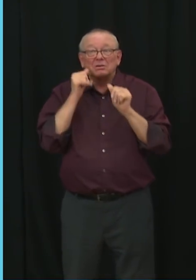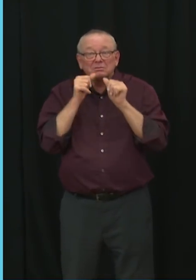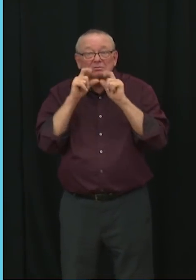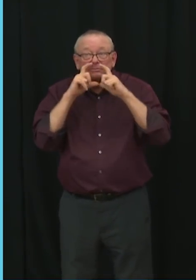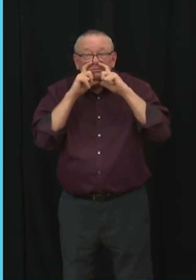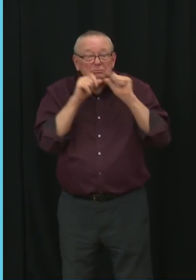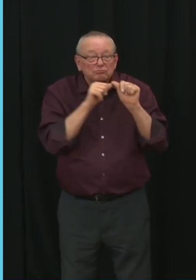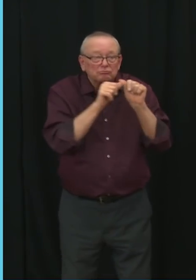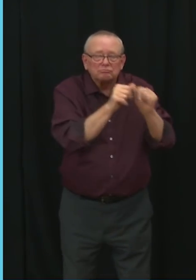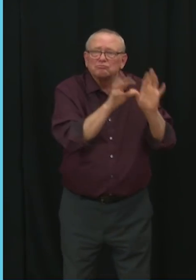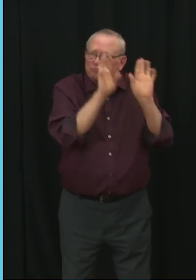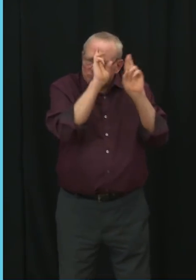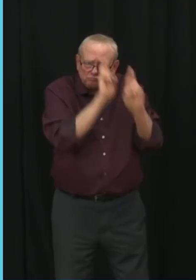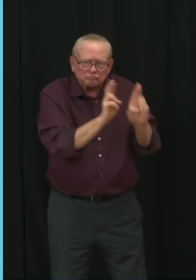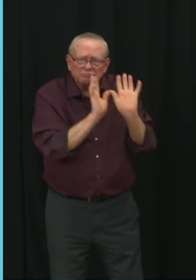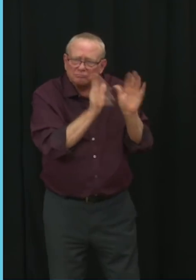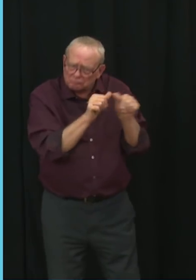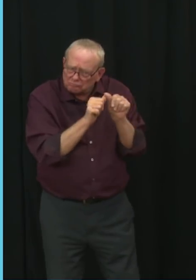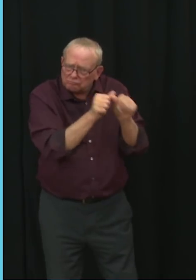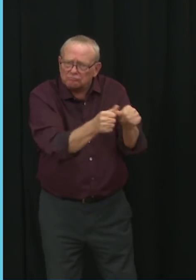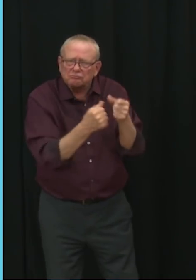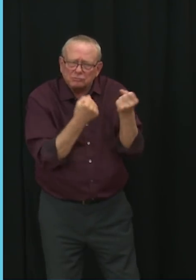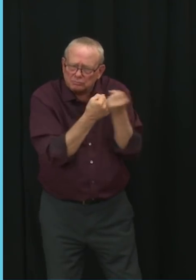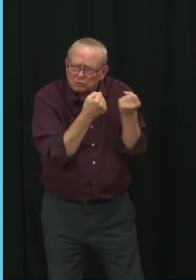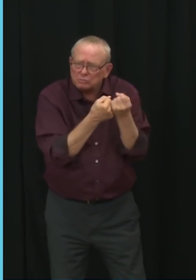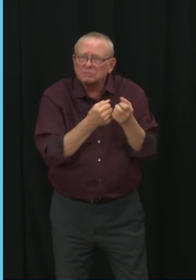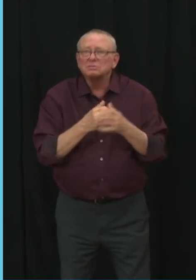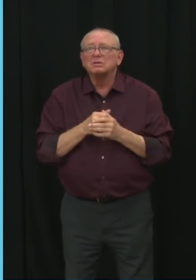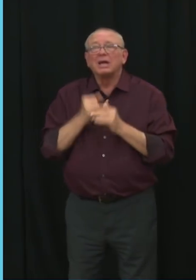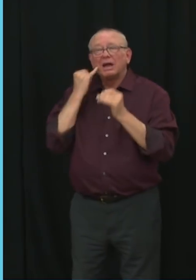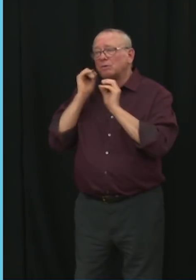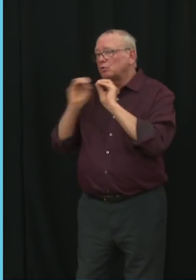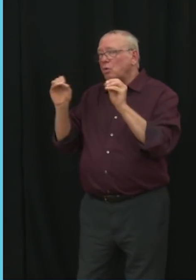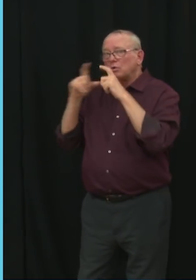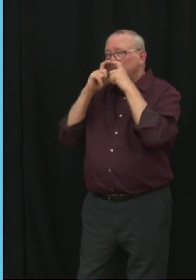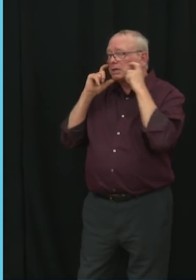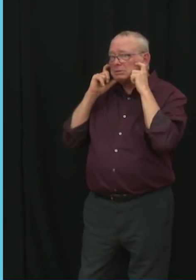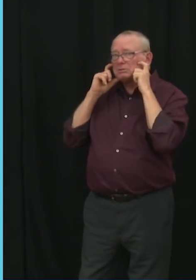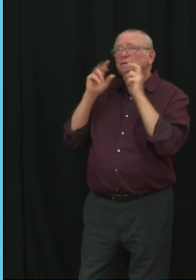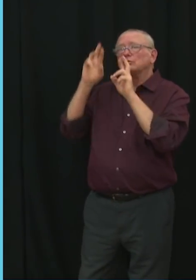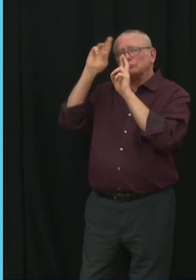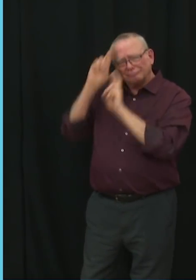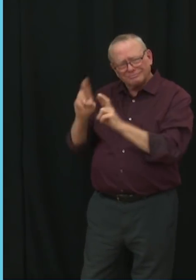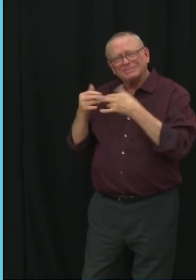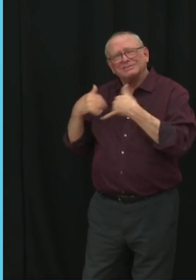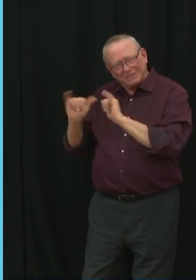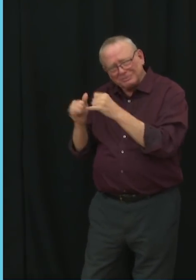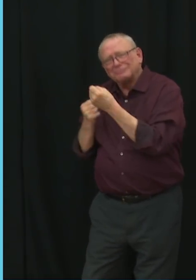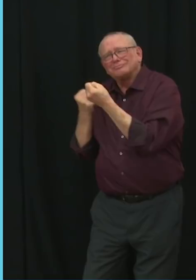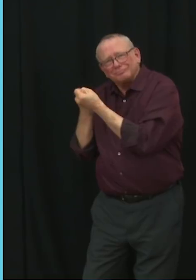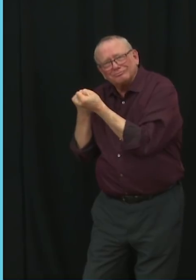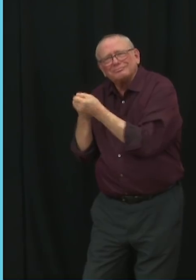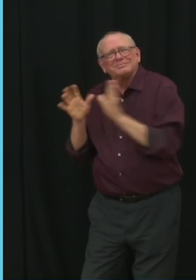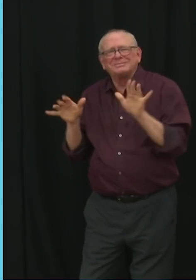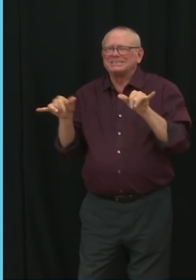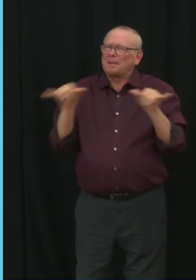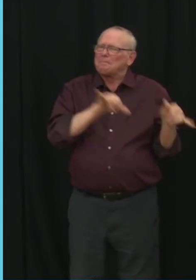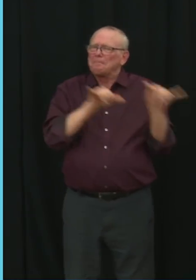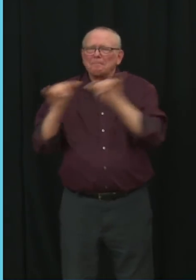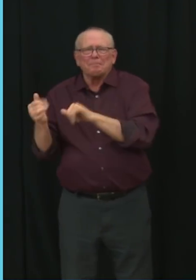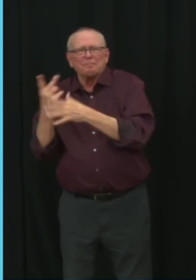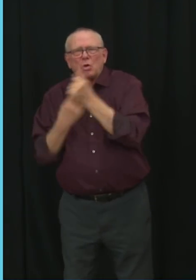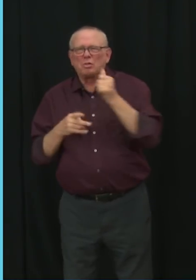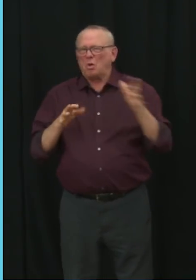wearing masks also need support so this single issue does not further drive wedges in our communities.